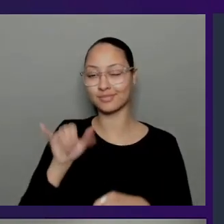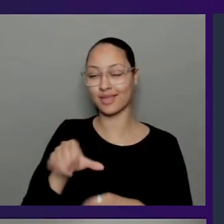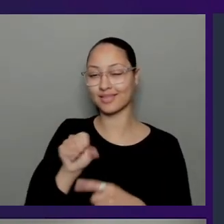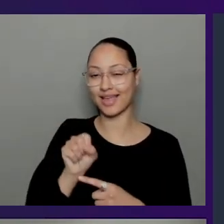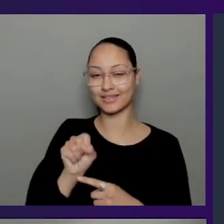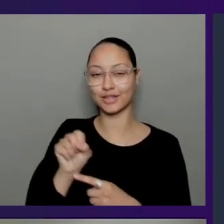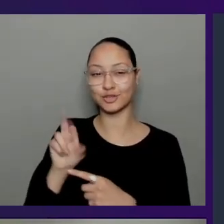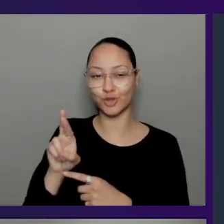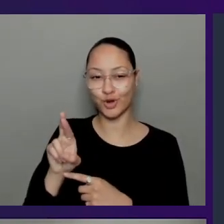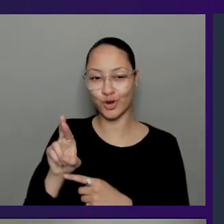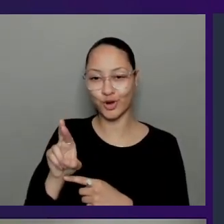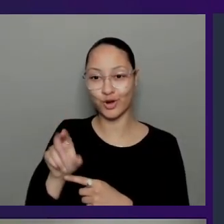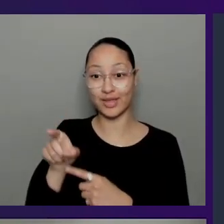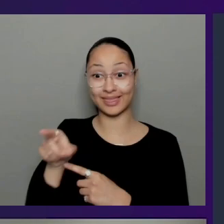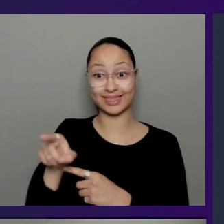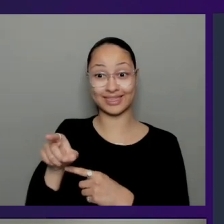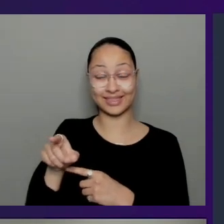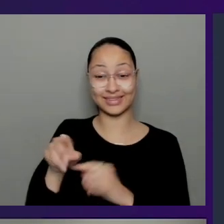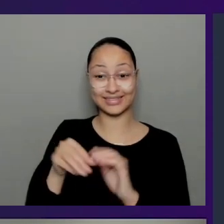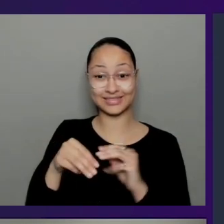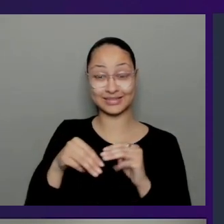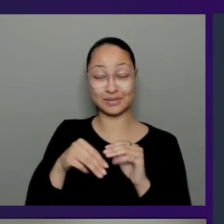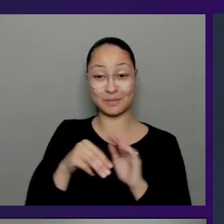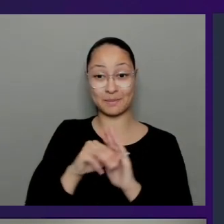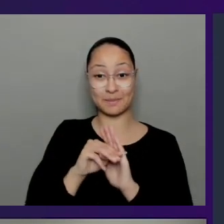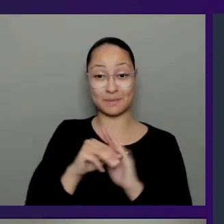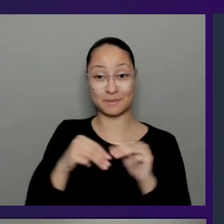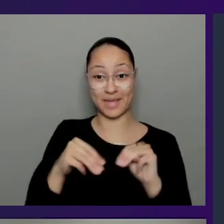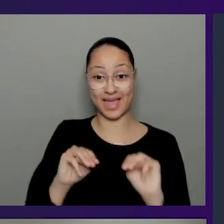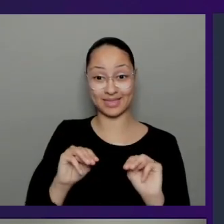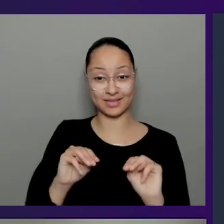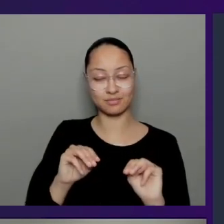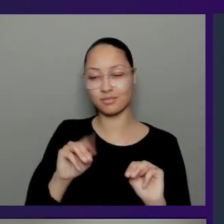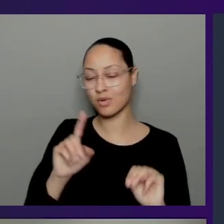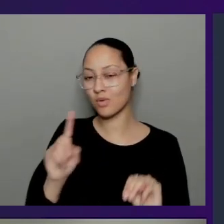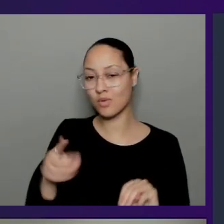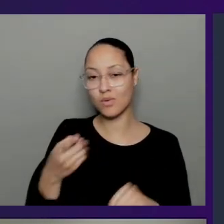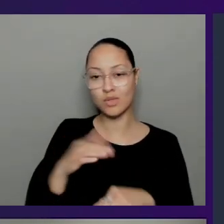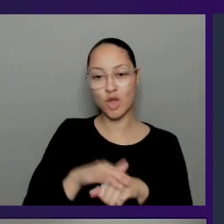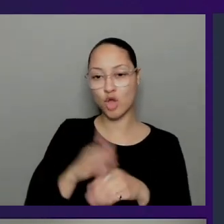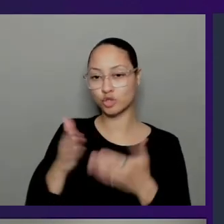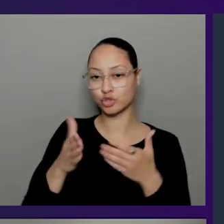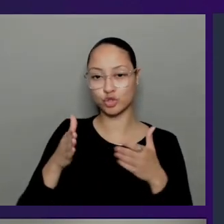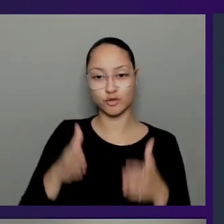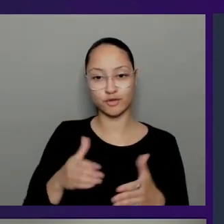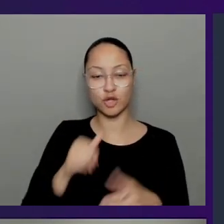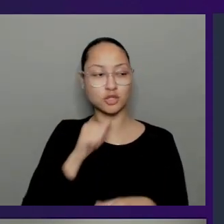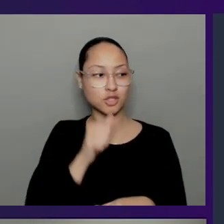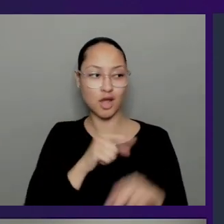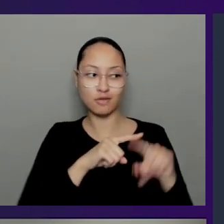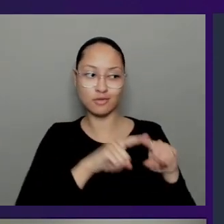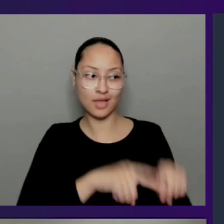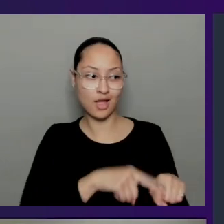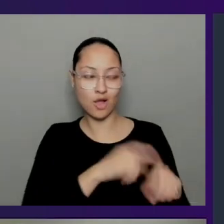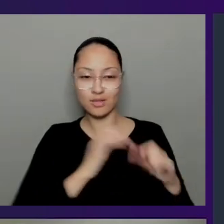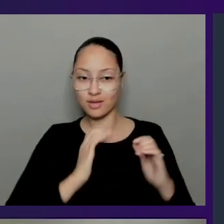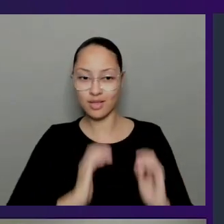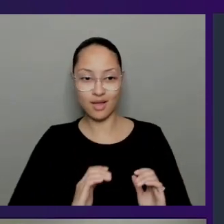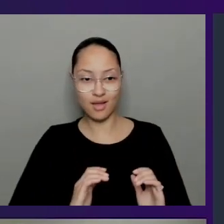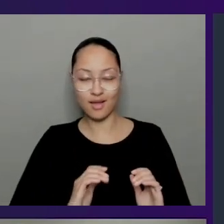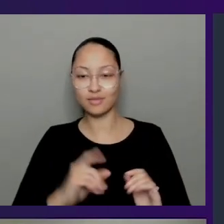in this method, you do things that only run on the server and never run on the client. So you can make calls to